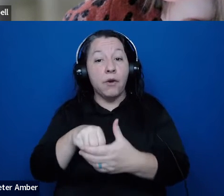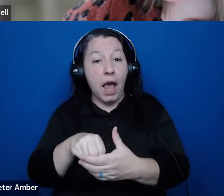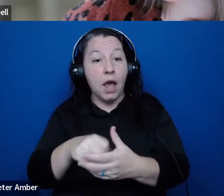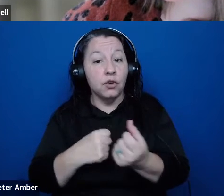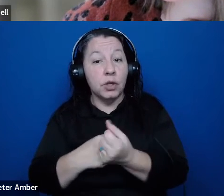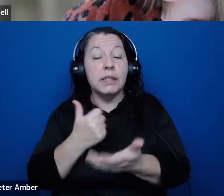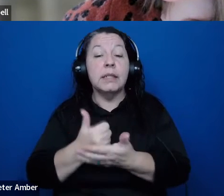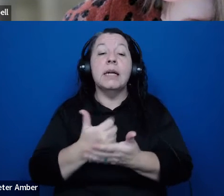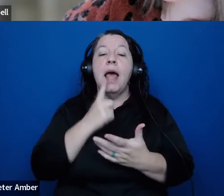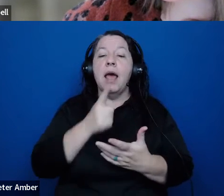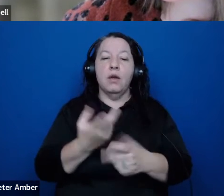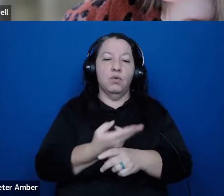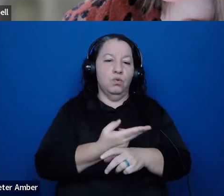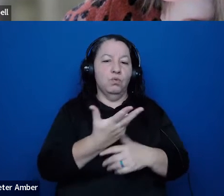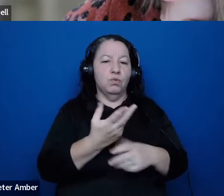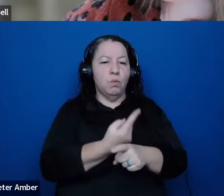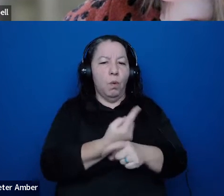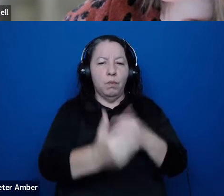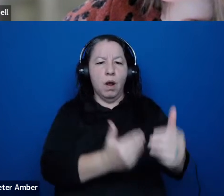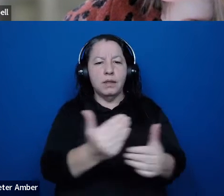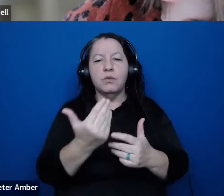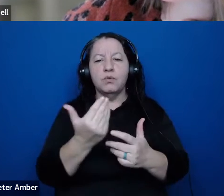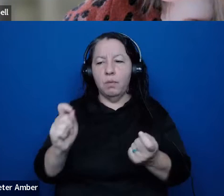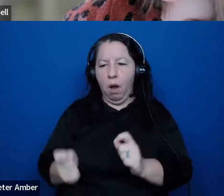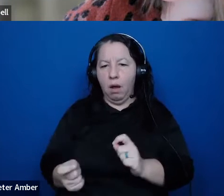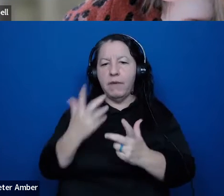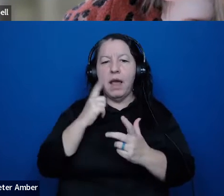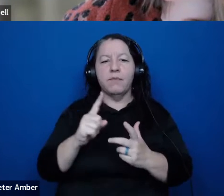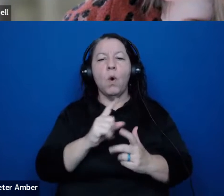to clinical directors or clinical indicators,